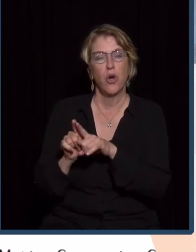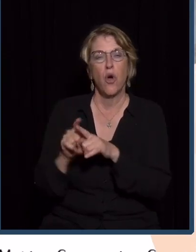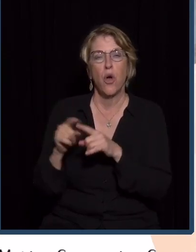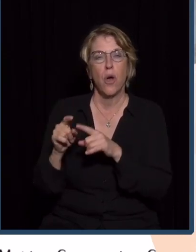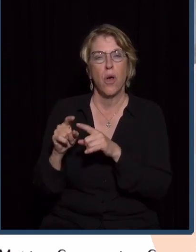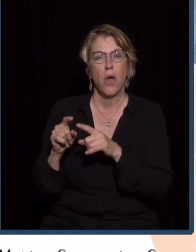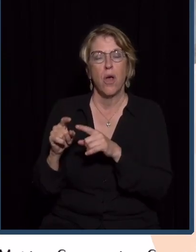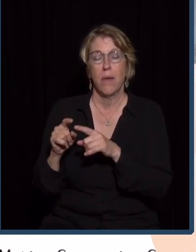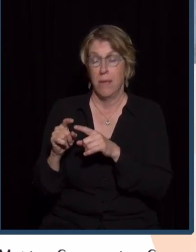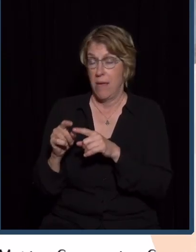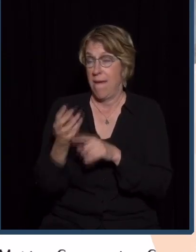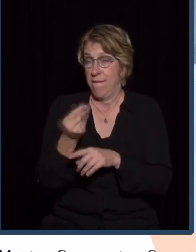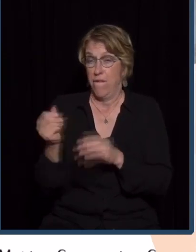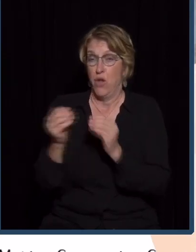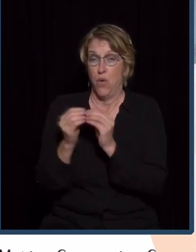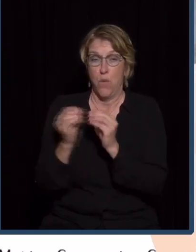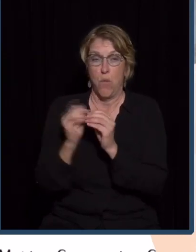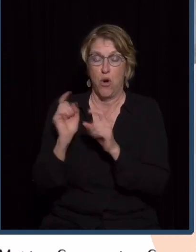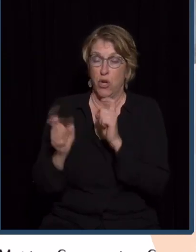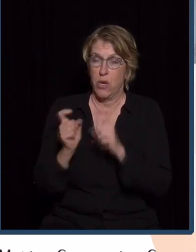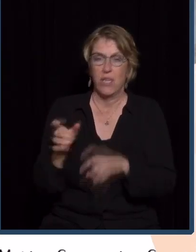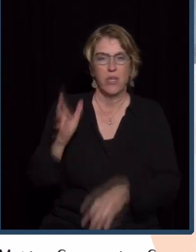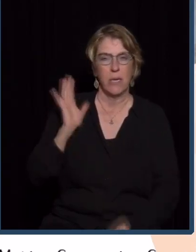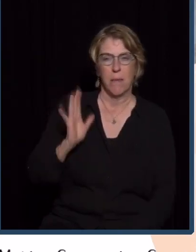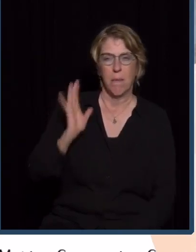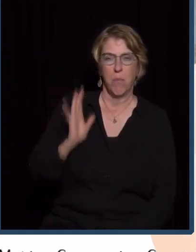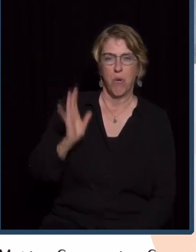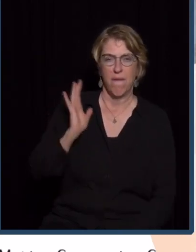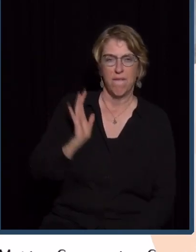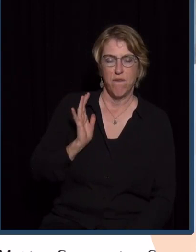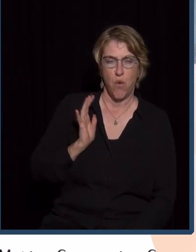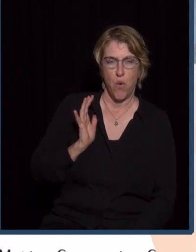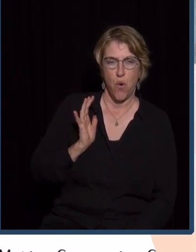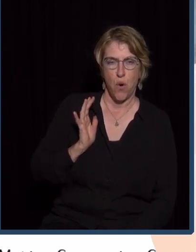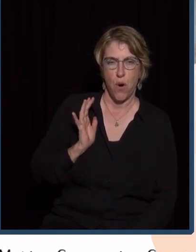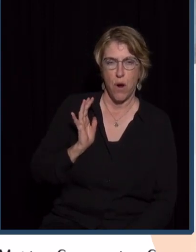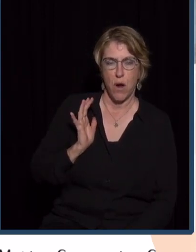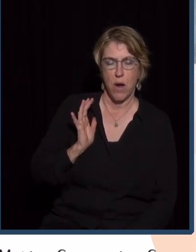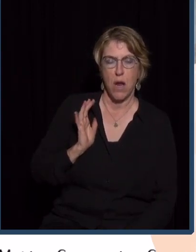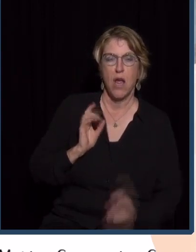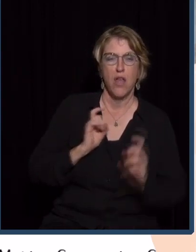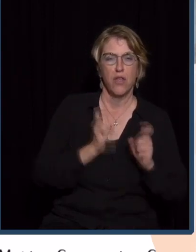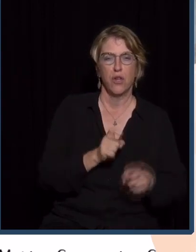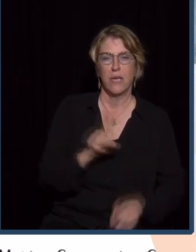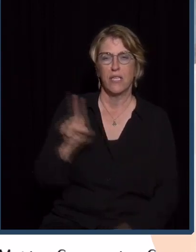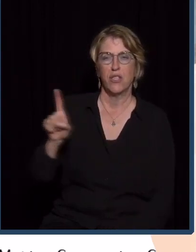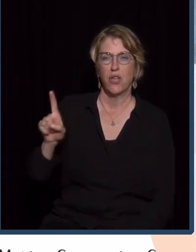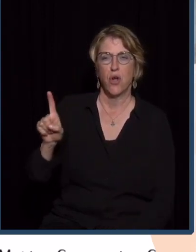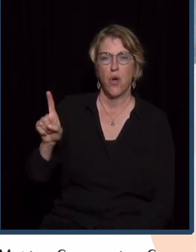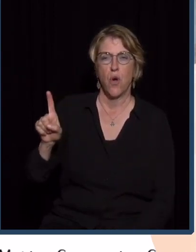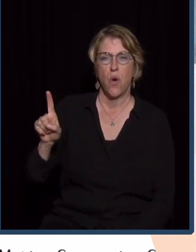more donations have come through. I left you, when we left last on the donations, we were at